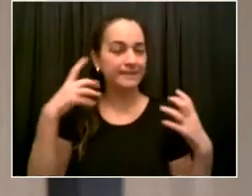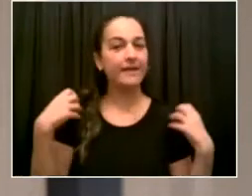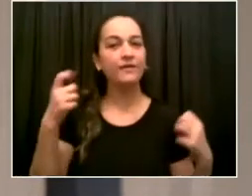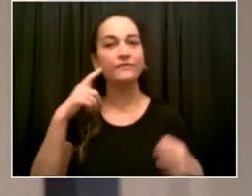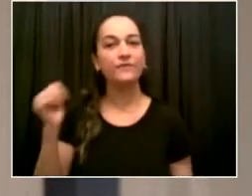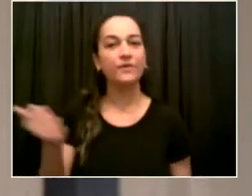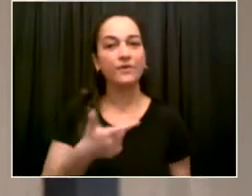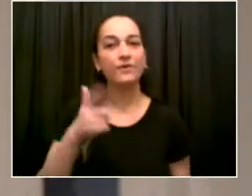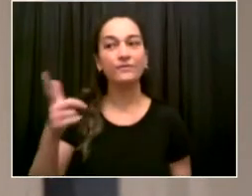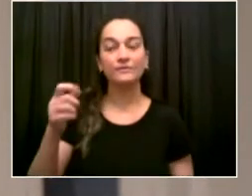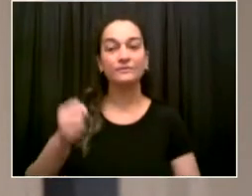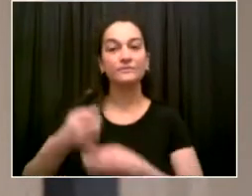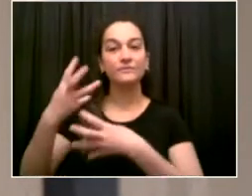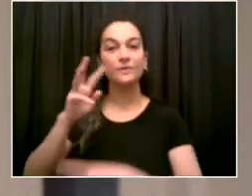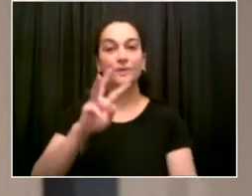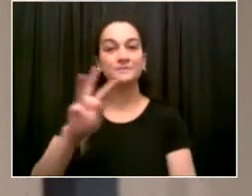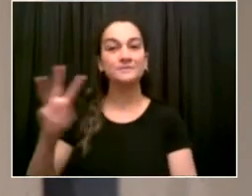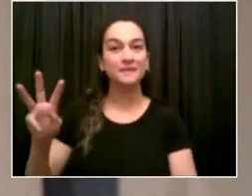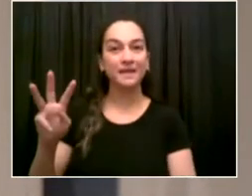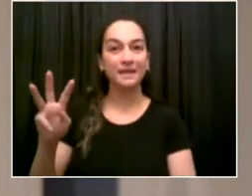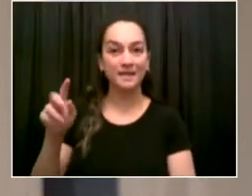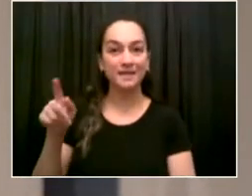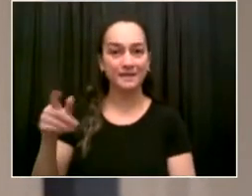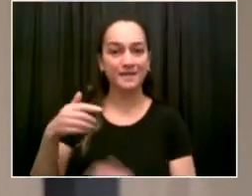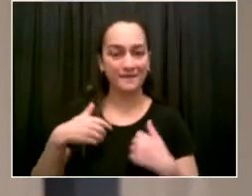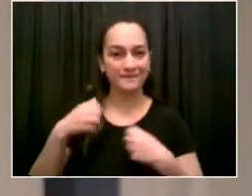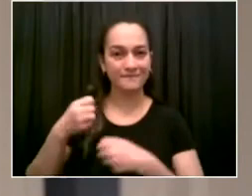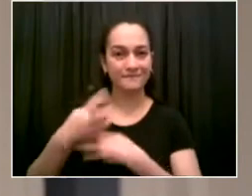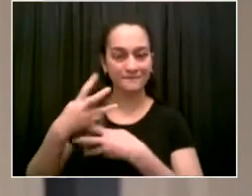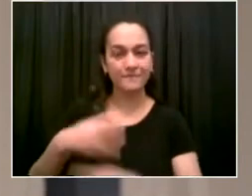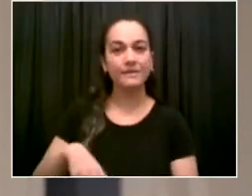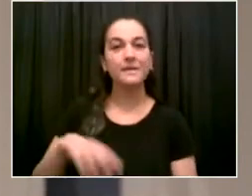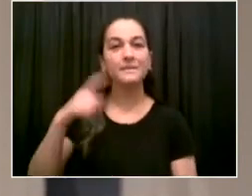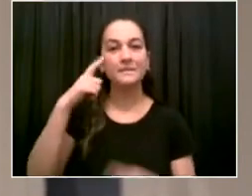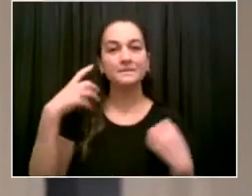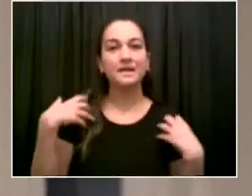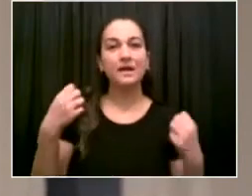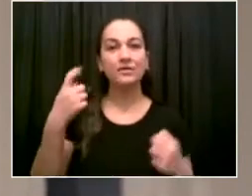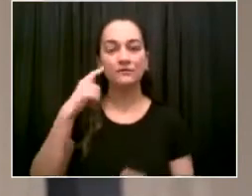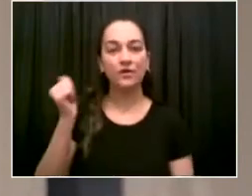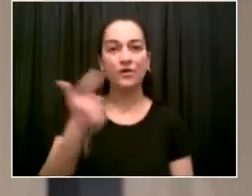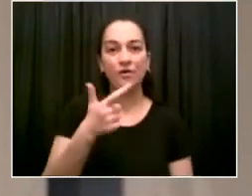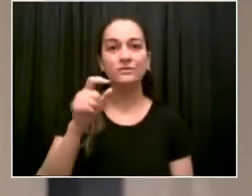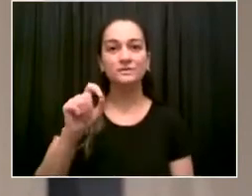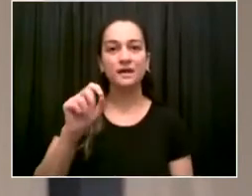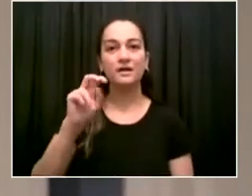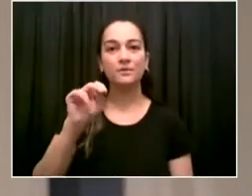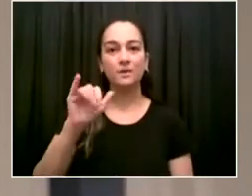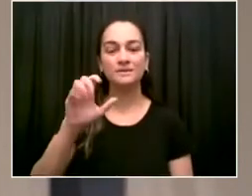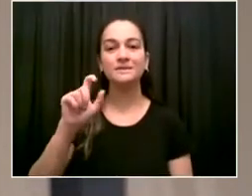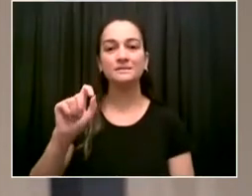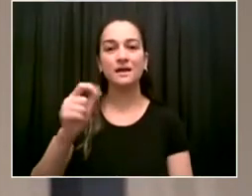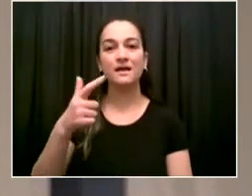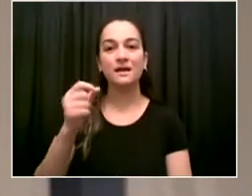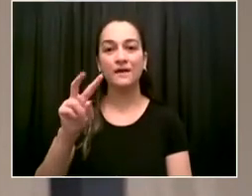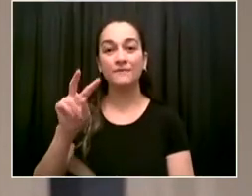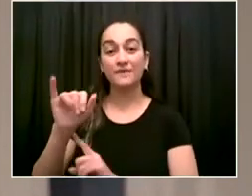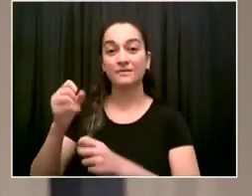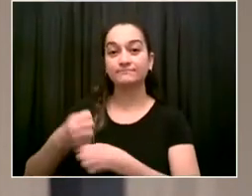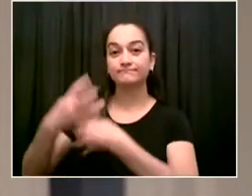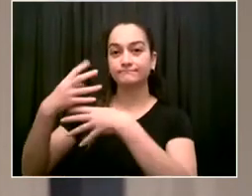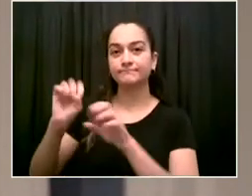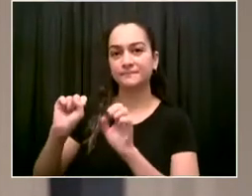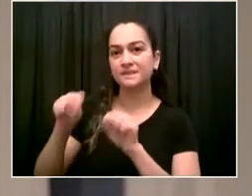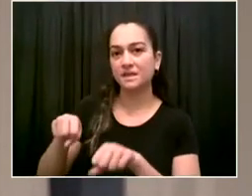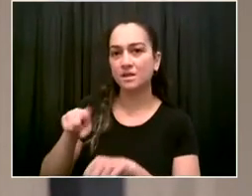mentalhealthforall.nyc.gov. For the first time ever, New Yorkers will have a one-stop online resource to connect to the mental